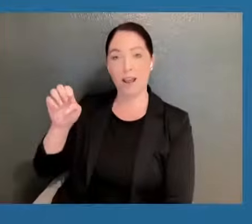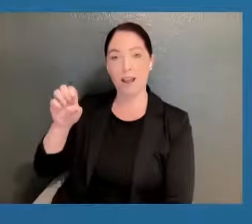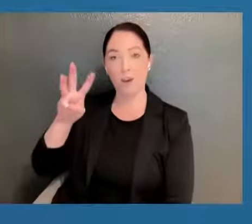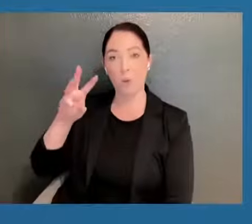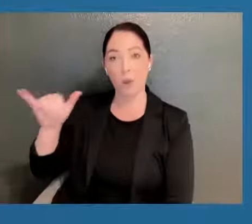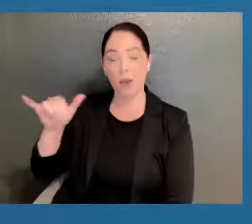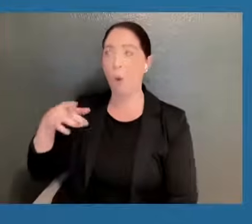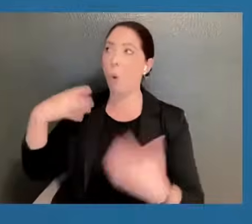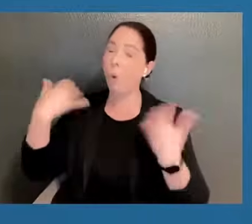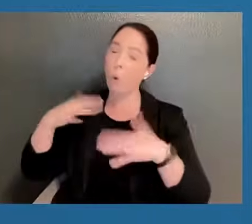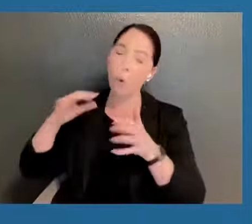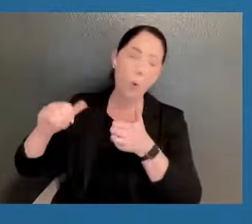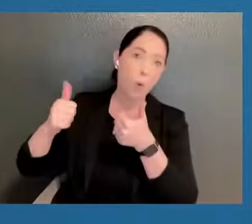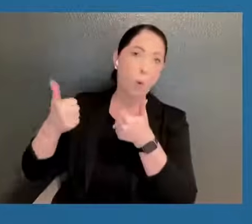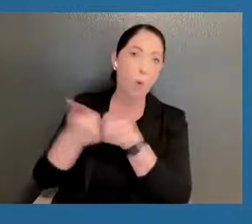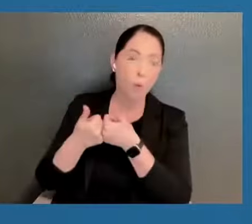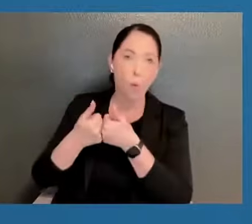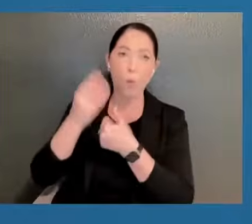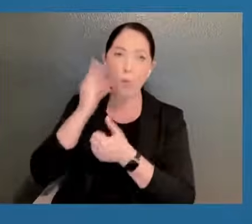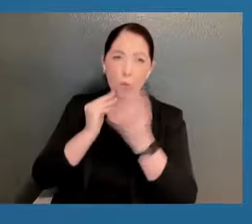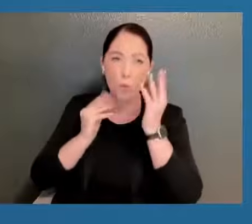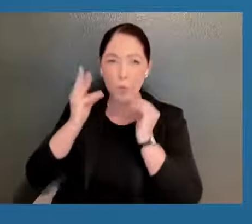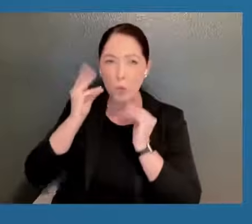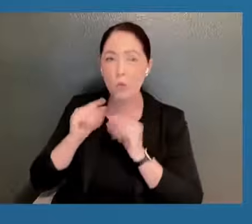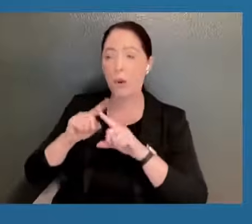being a great leader.